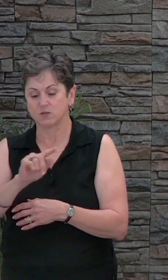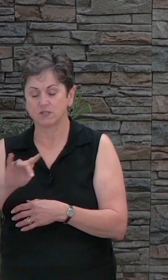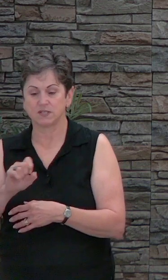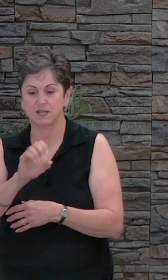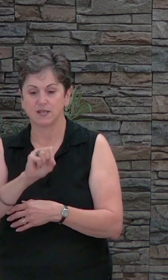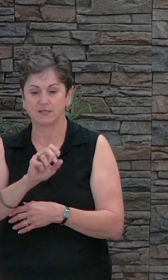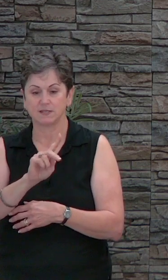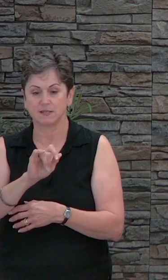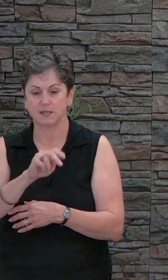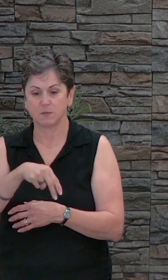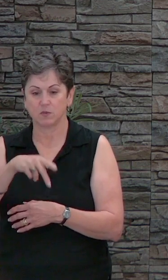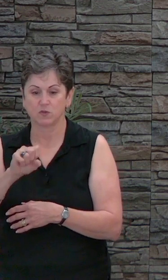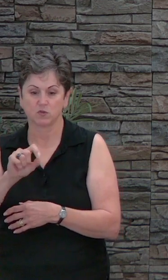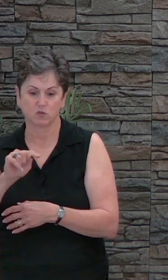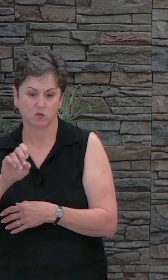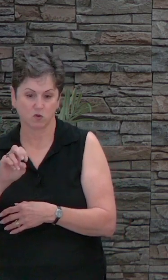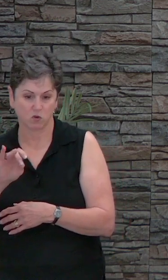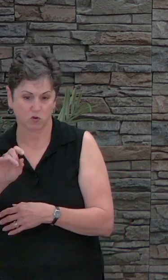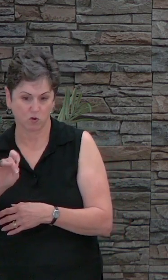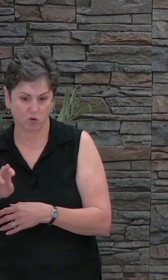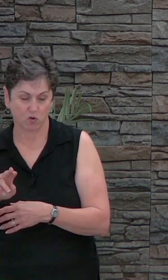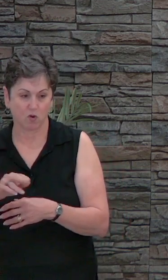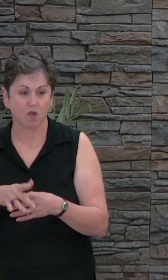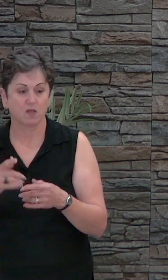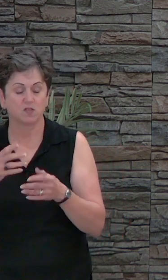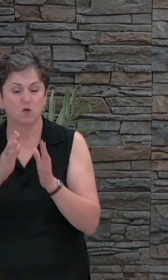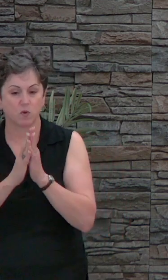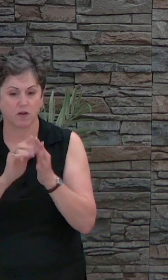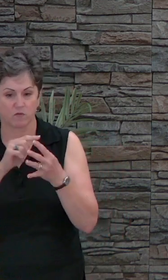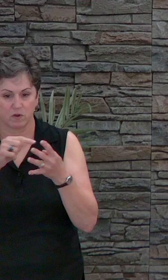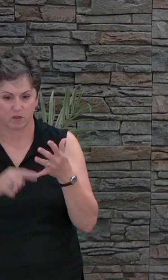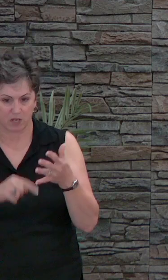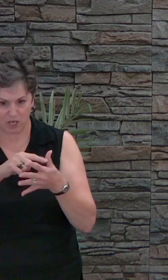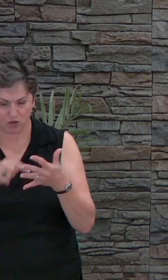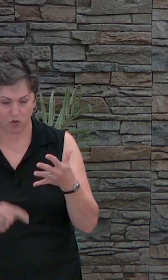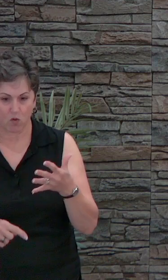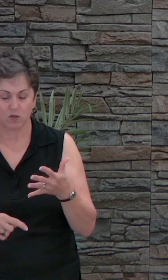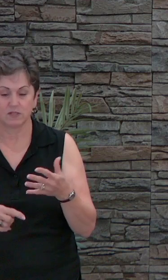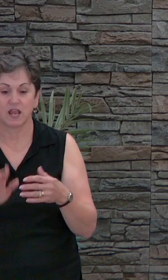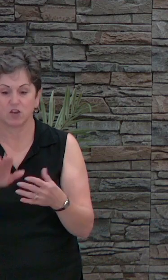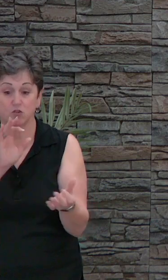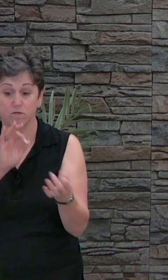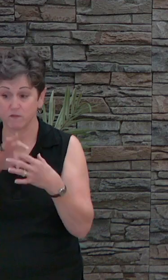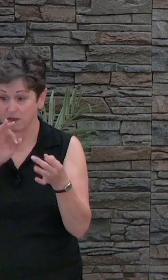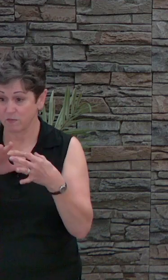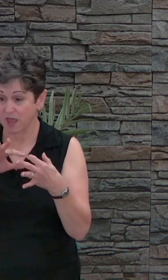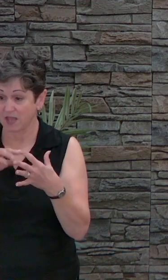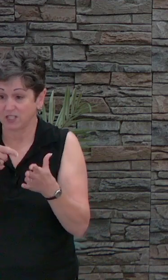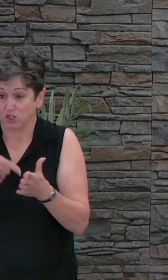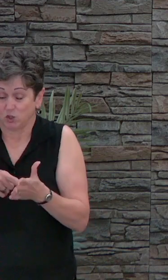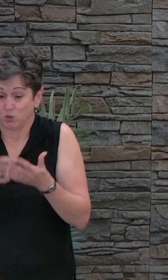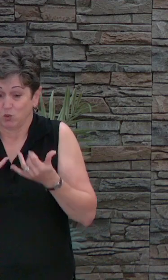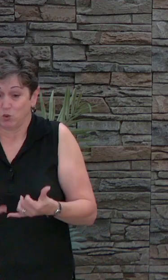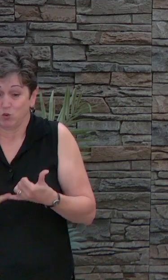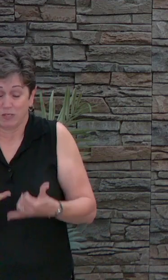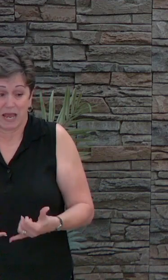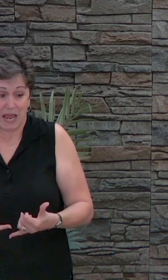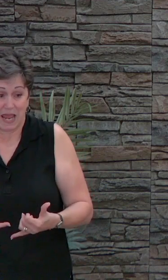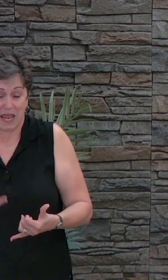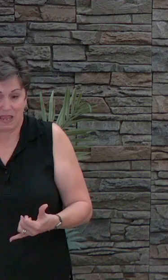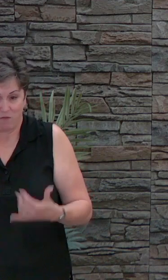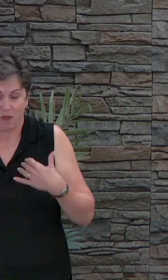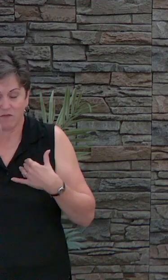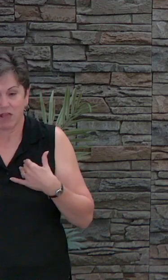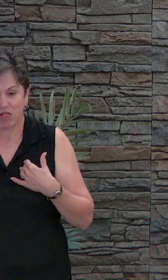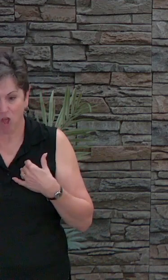Skip Sterner. So be in prayer for each of them. And your feedback is due today. If you have